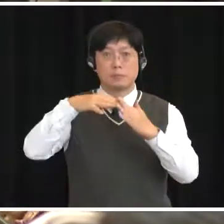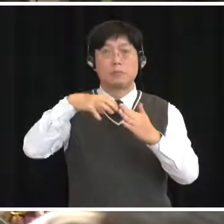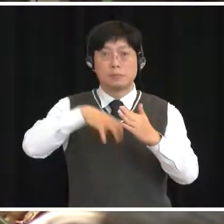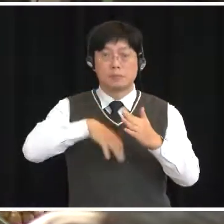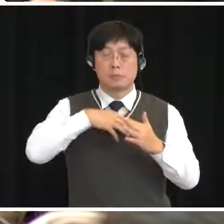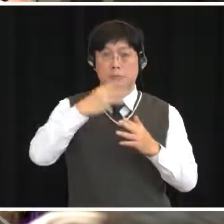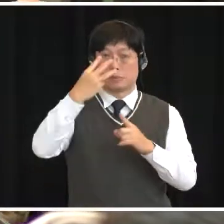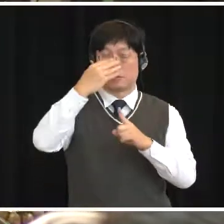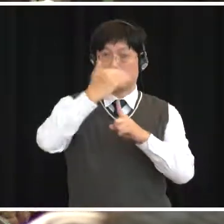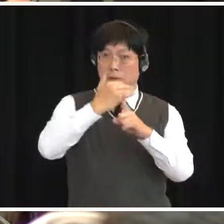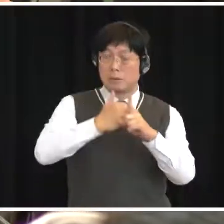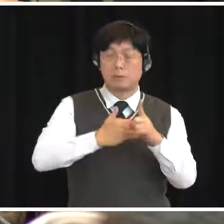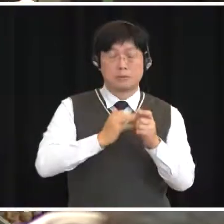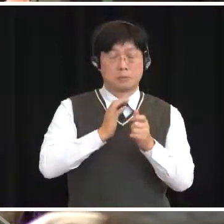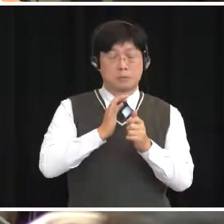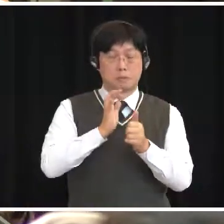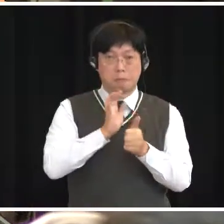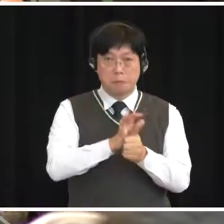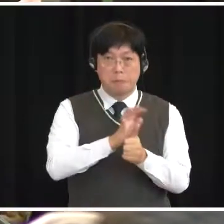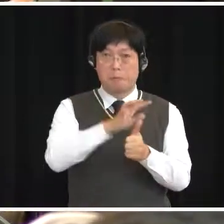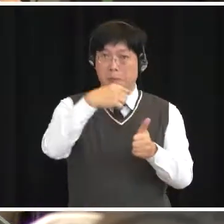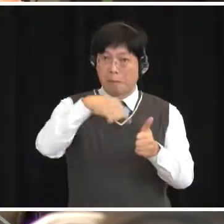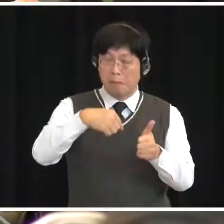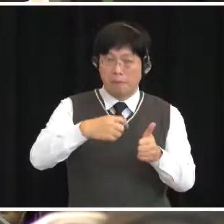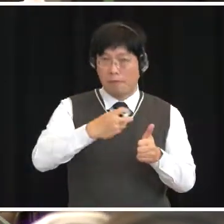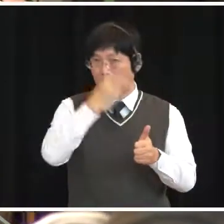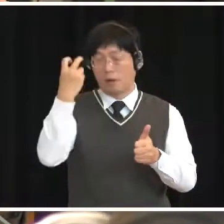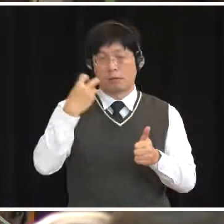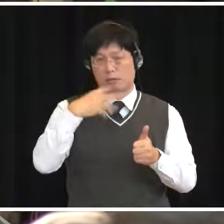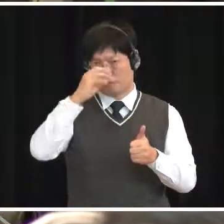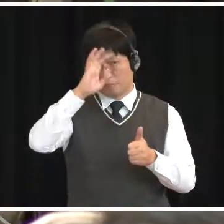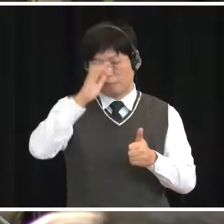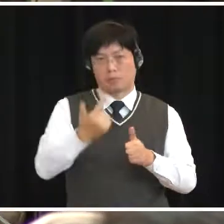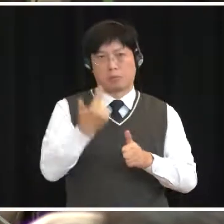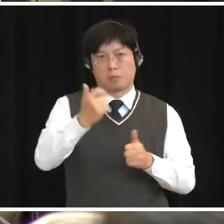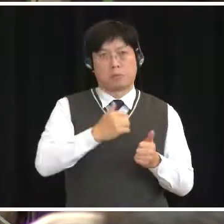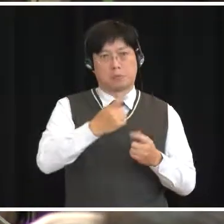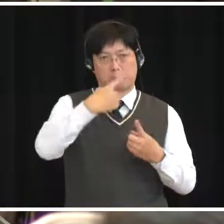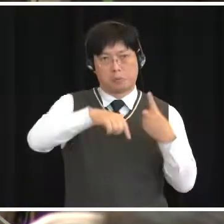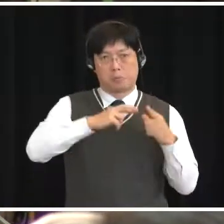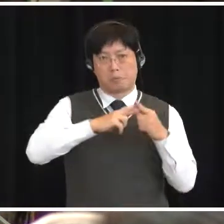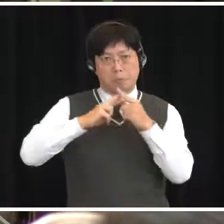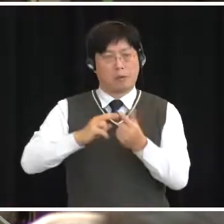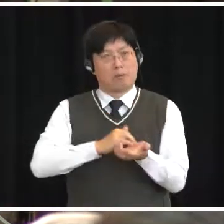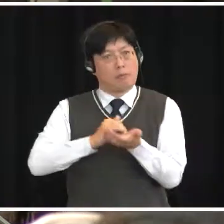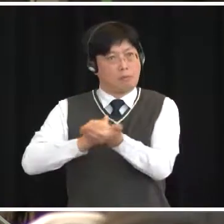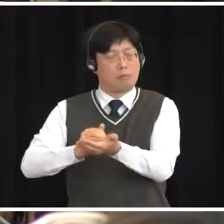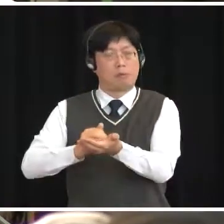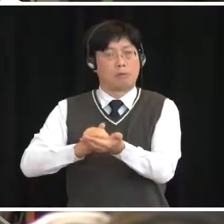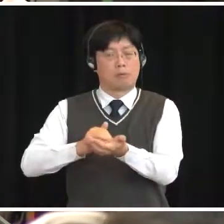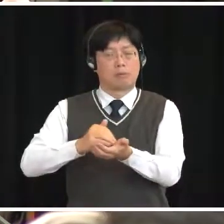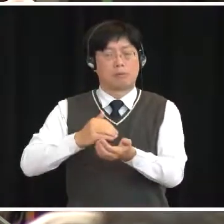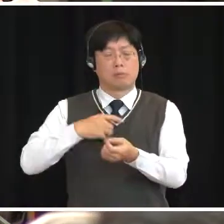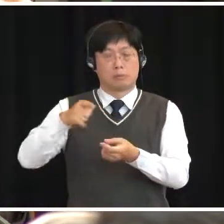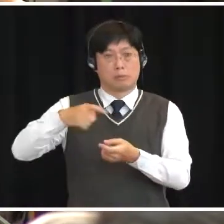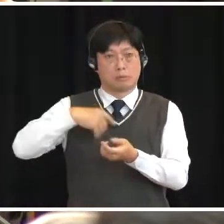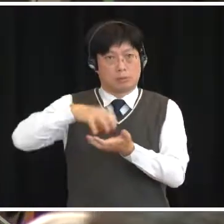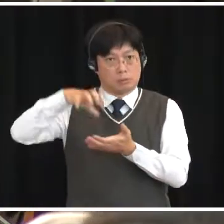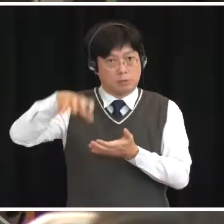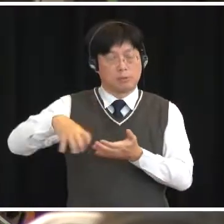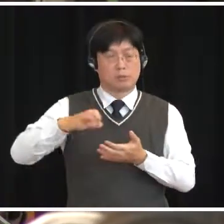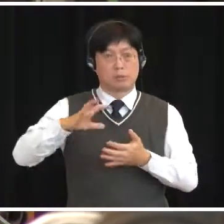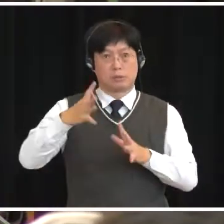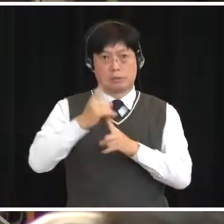suicide. If on the school side, they have identified students